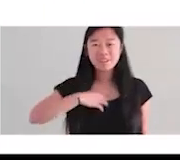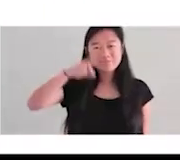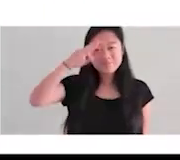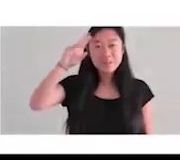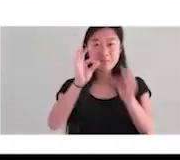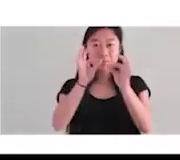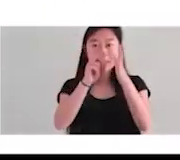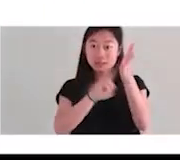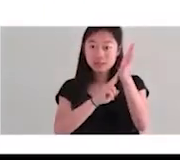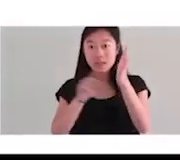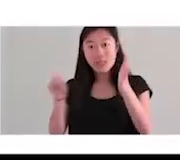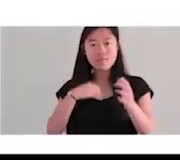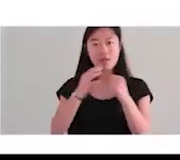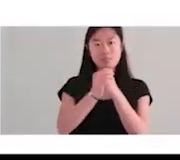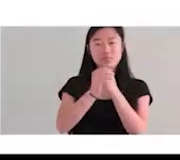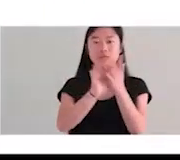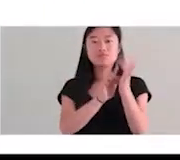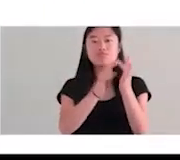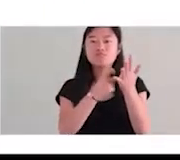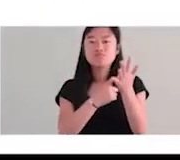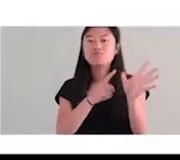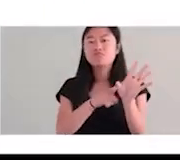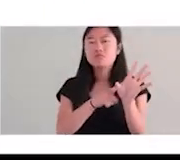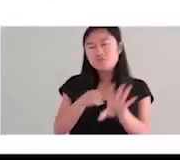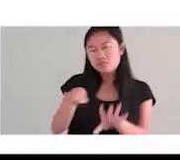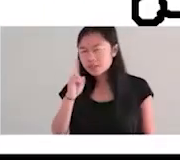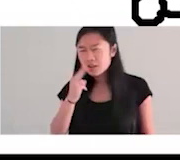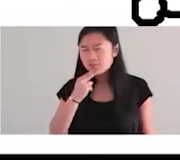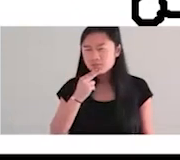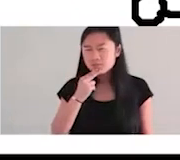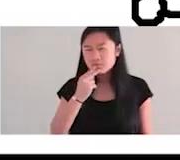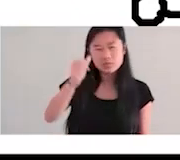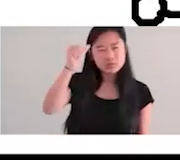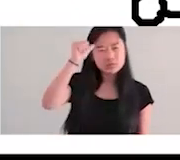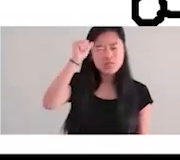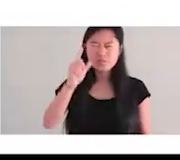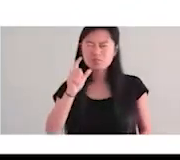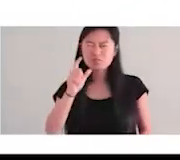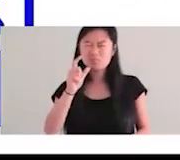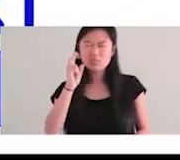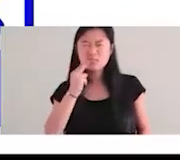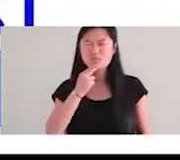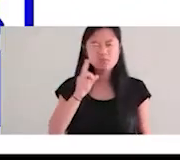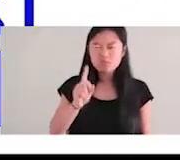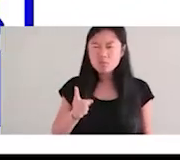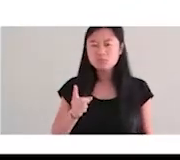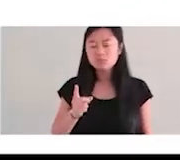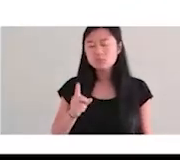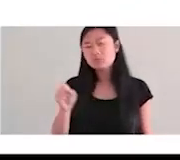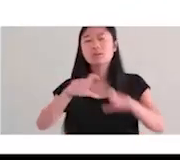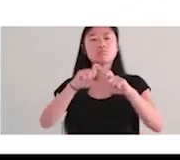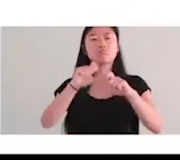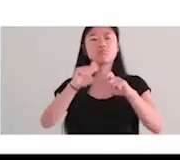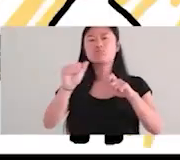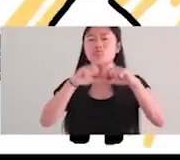Hi, my name is Ben, and this is my friend Jerry. He's deaf. Do you understand what deaf